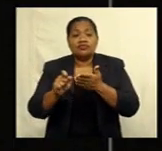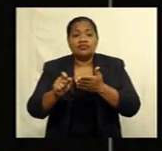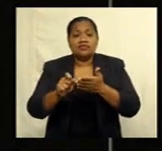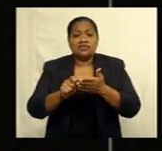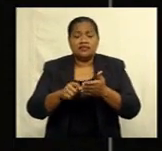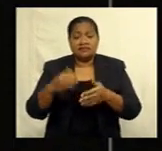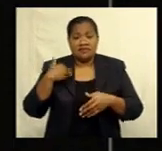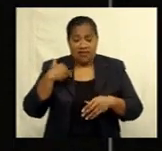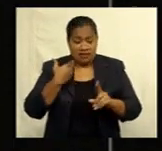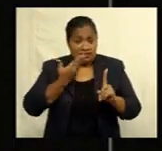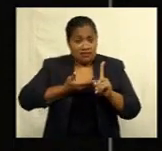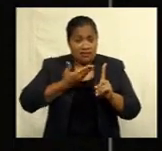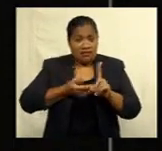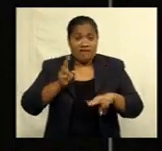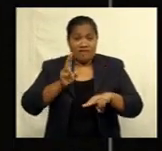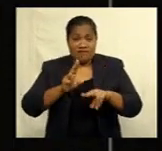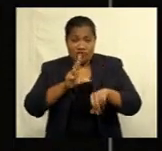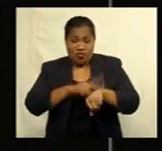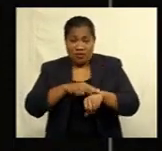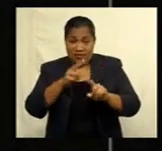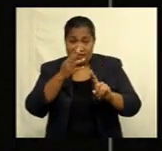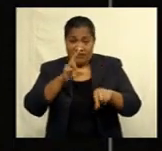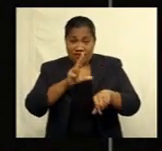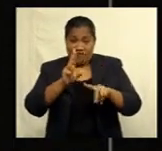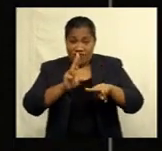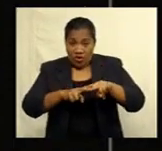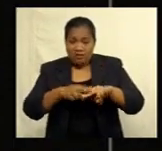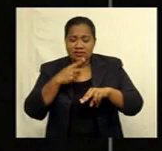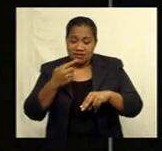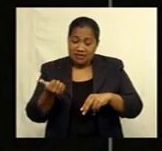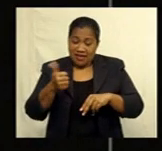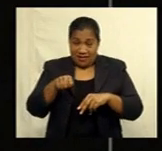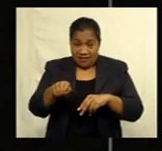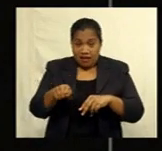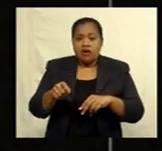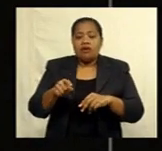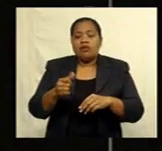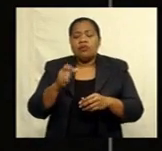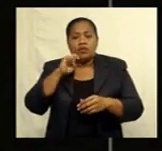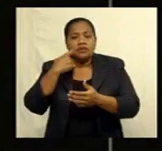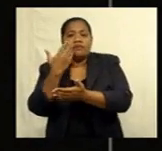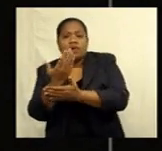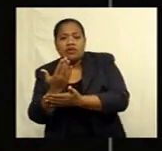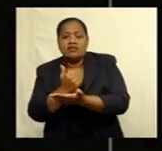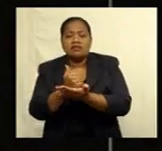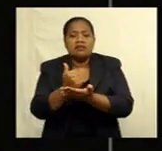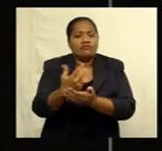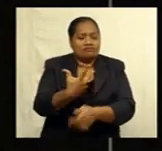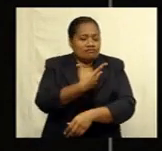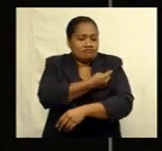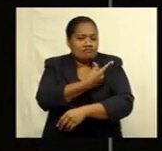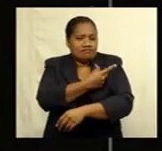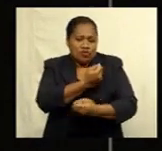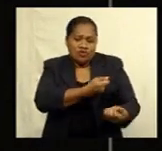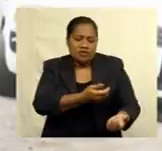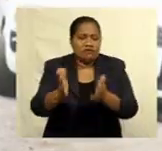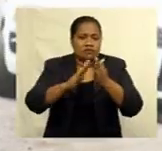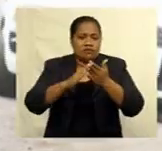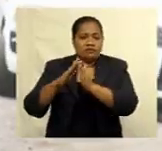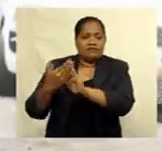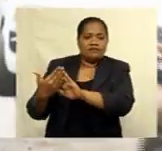any adjustment to the zone will depend on the number of vaccines administered within the communities. Kritika Kumar